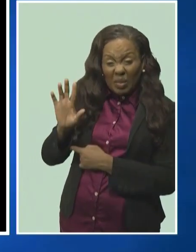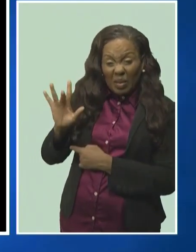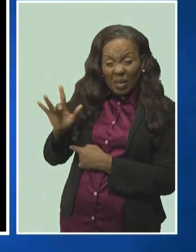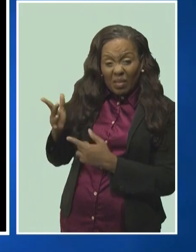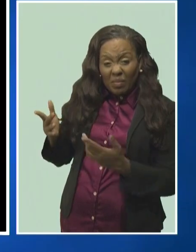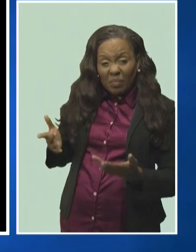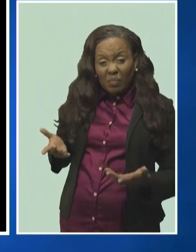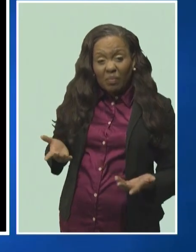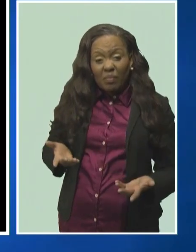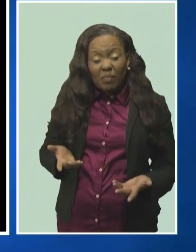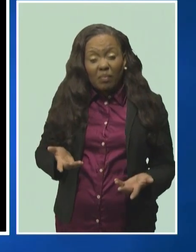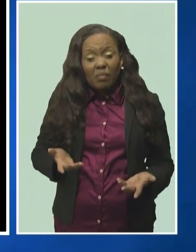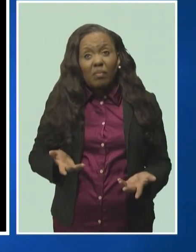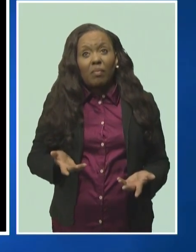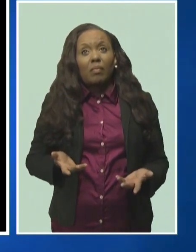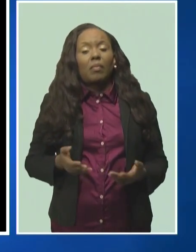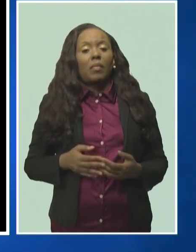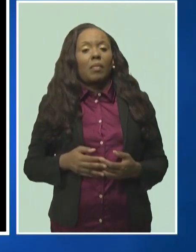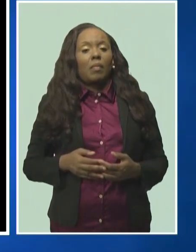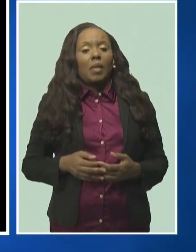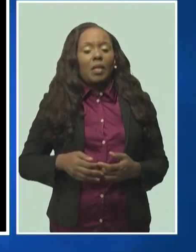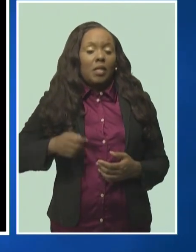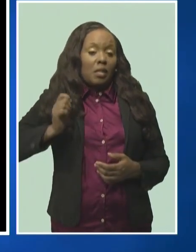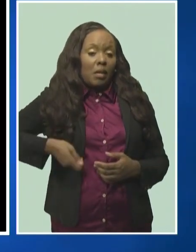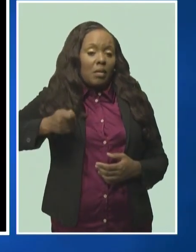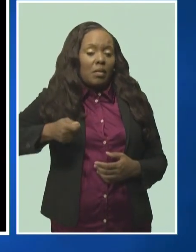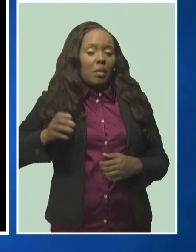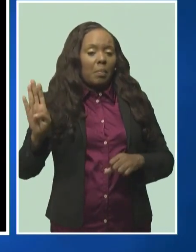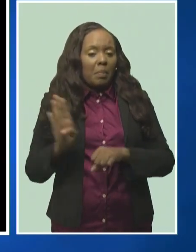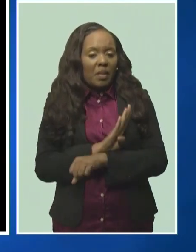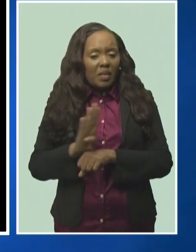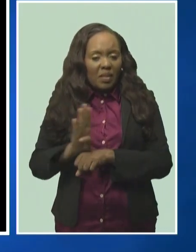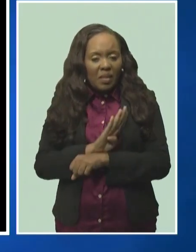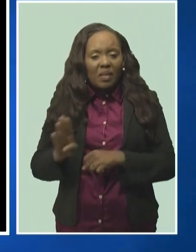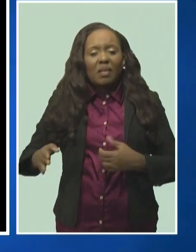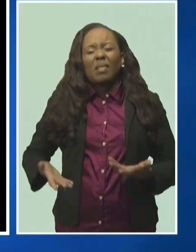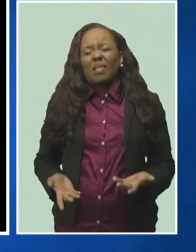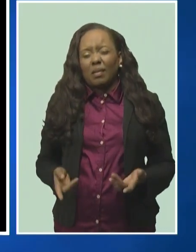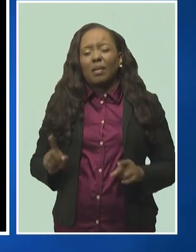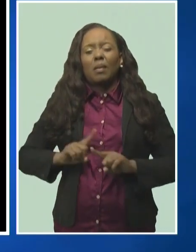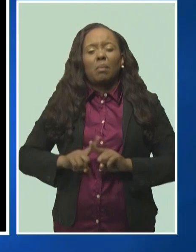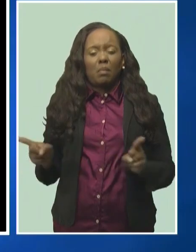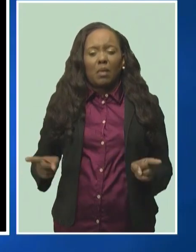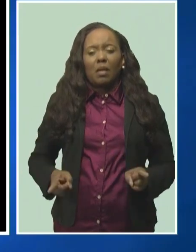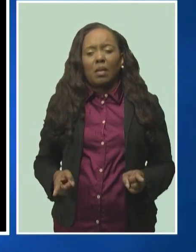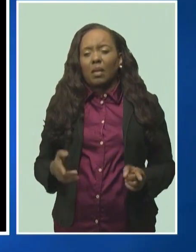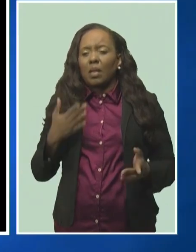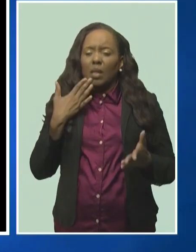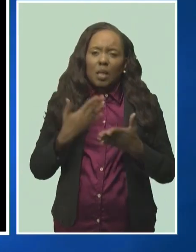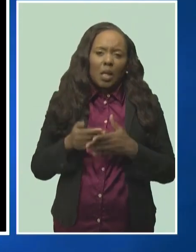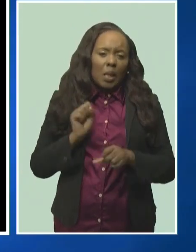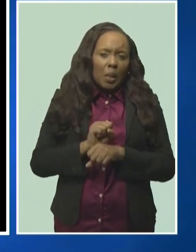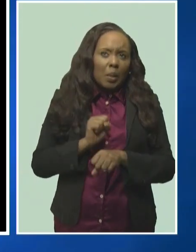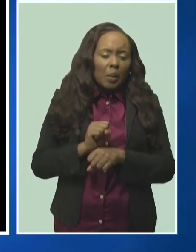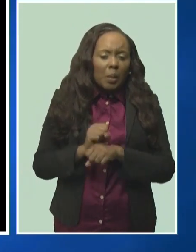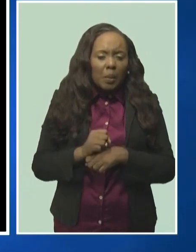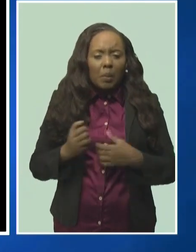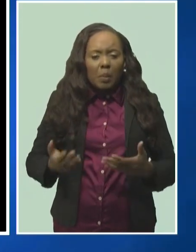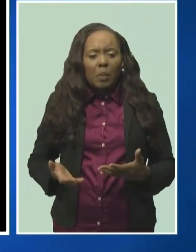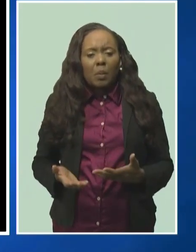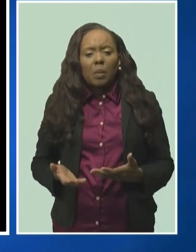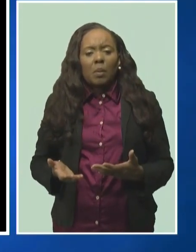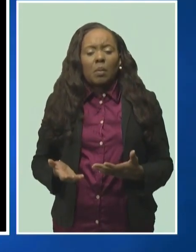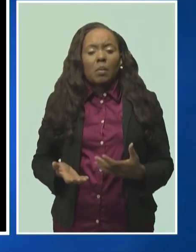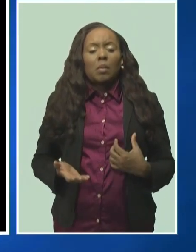Look, the judges are busy people, but they're competent people, and some of them I know. What we've had to advance